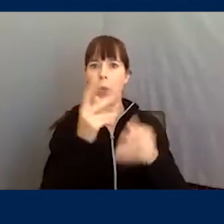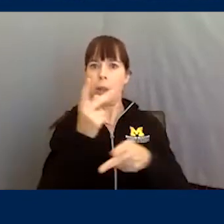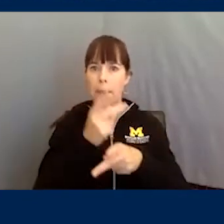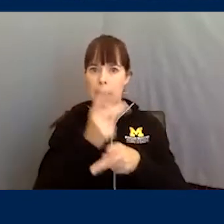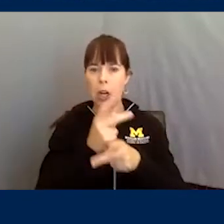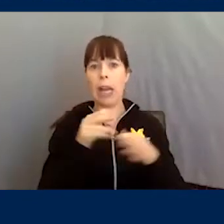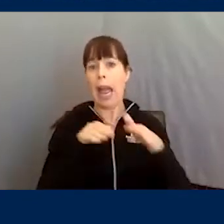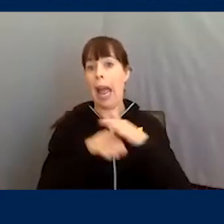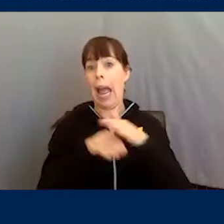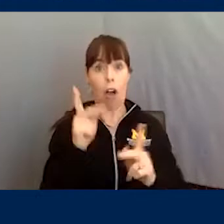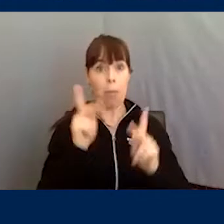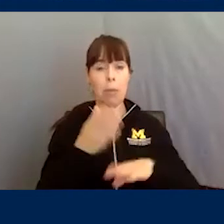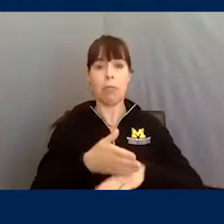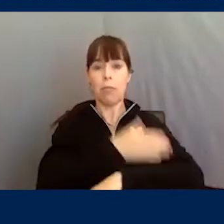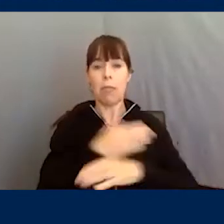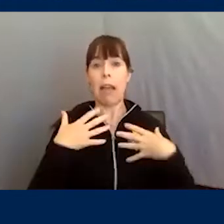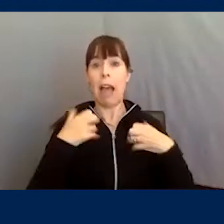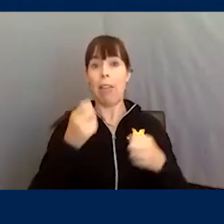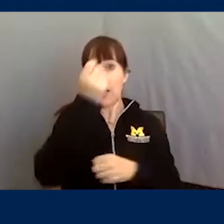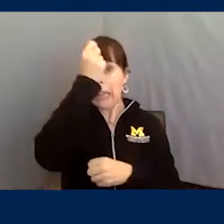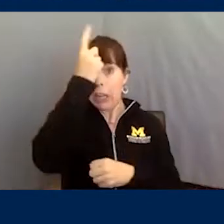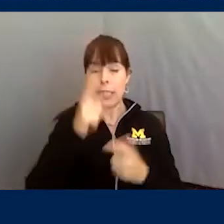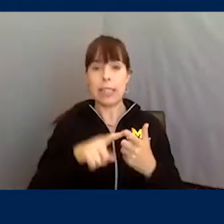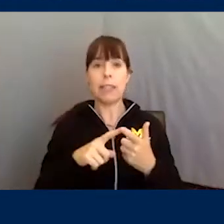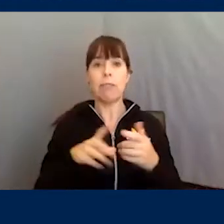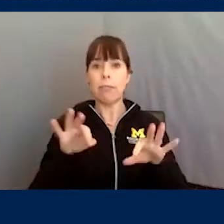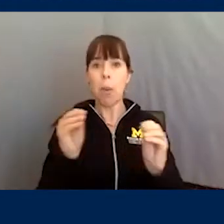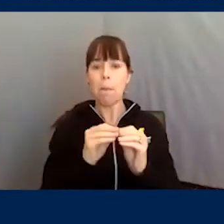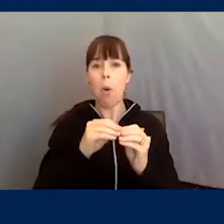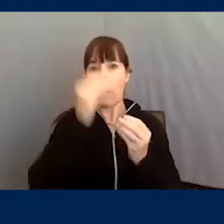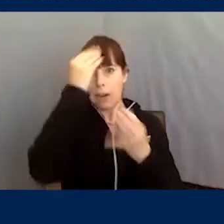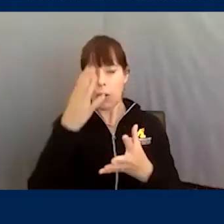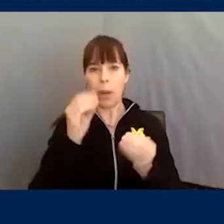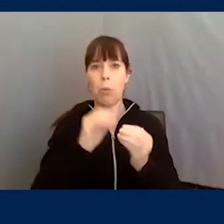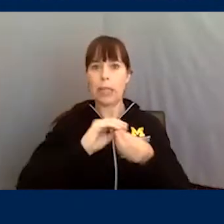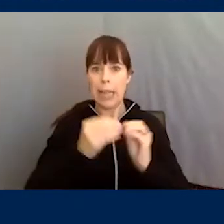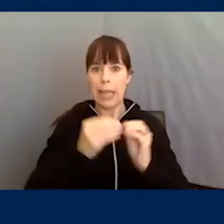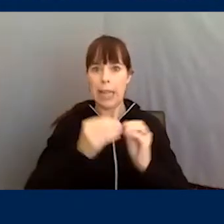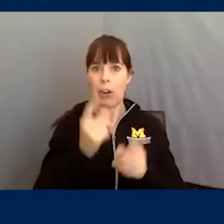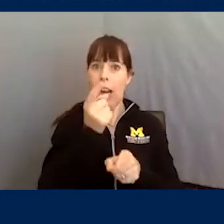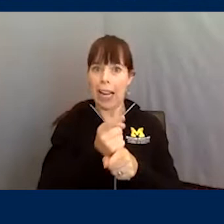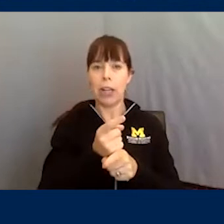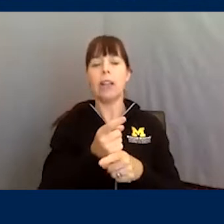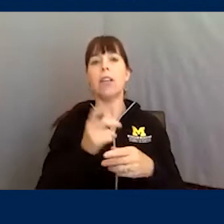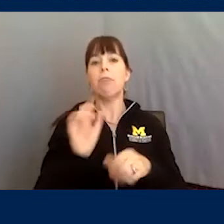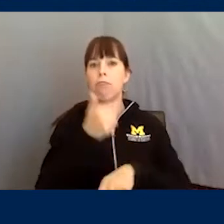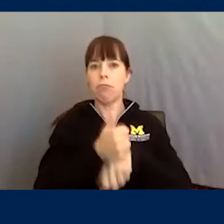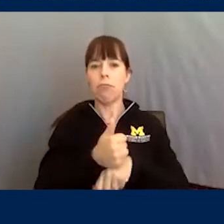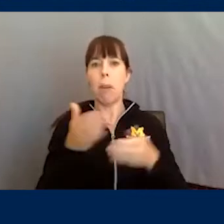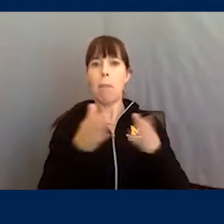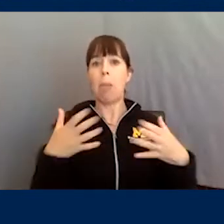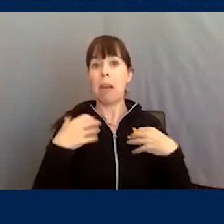access for all, improve health literacy, acquire the data, accurate data, Institute of Public Health response